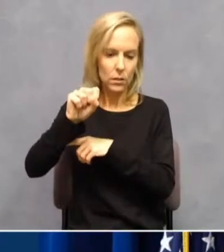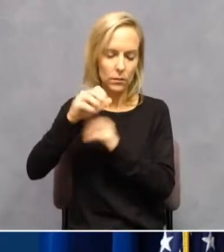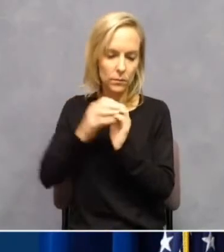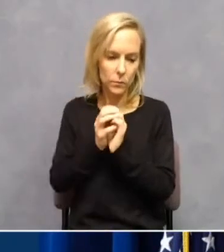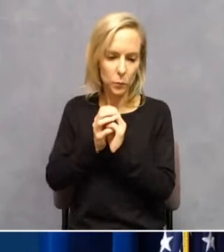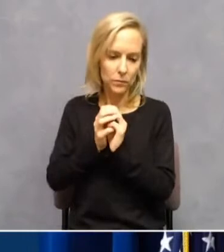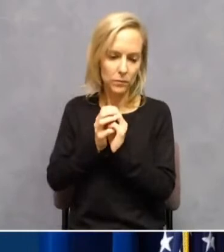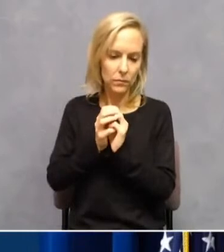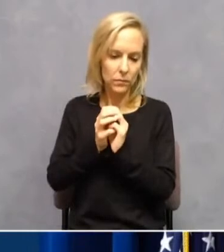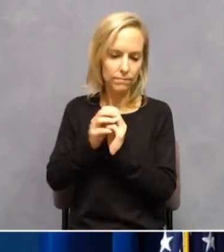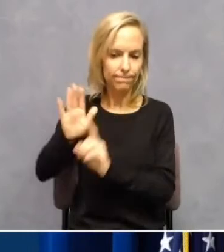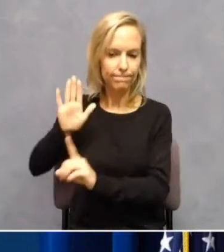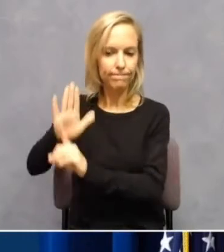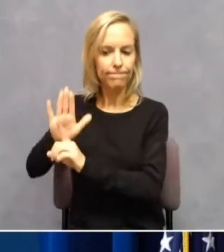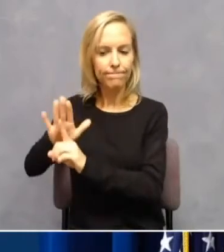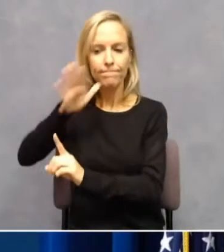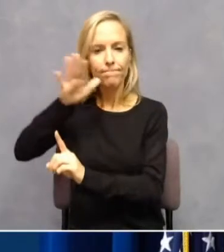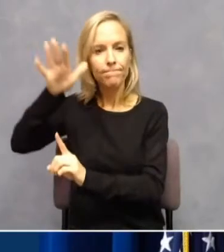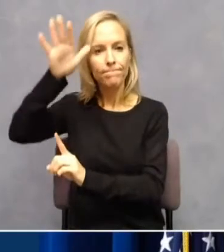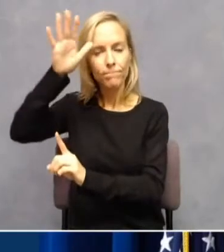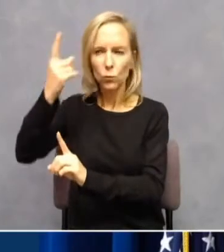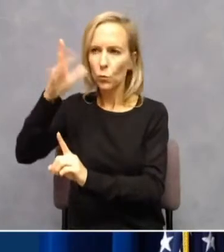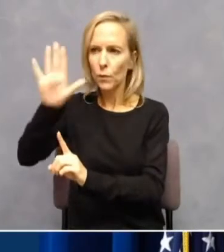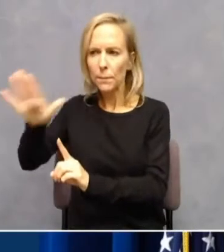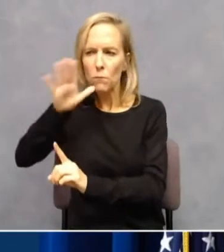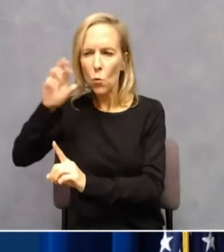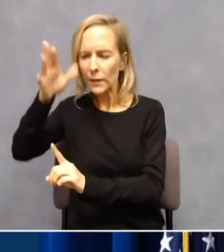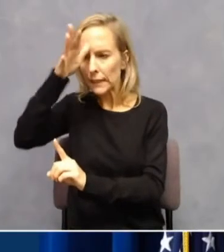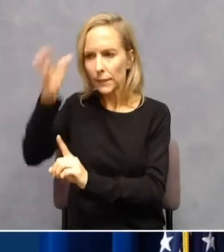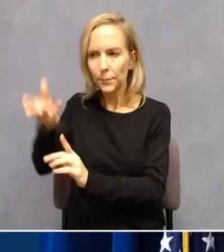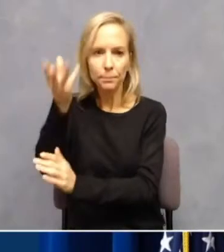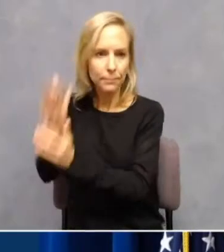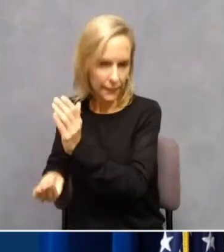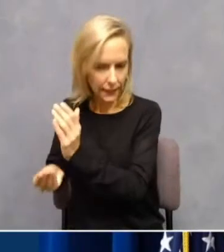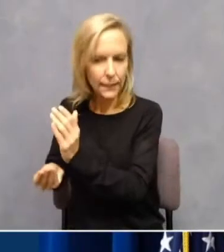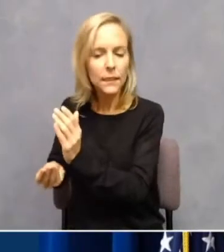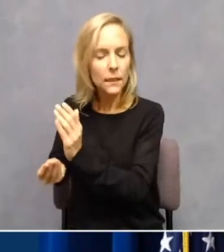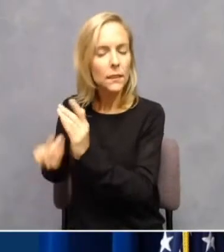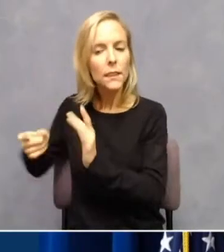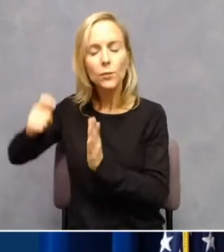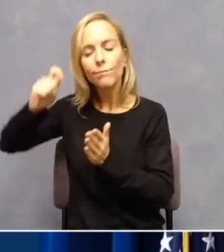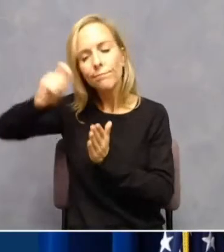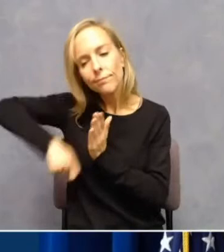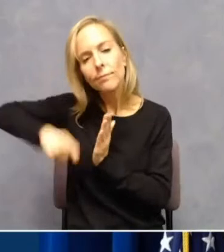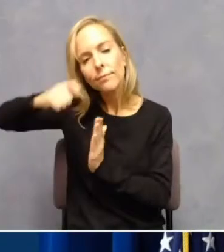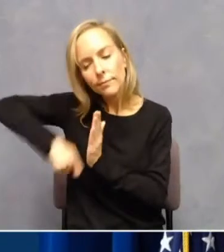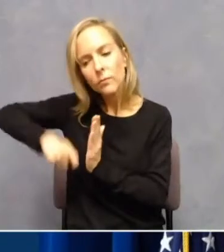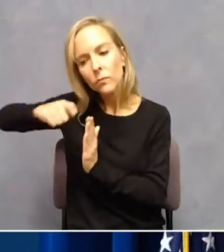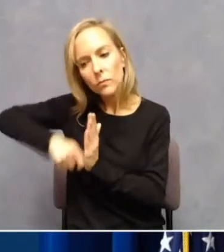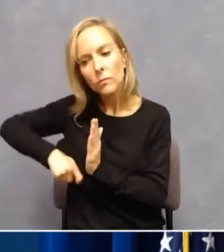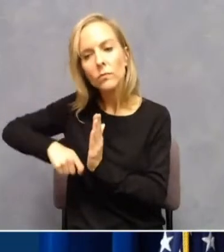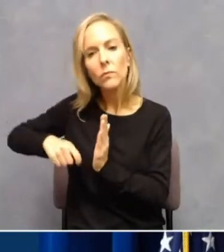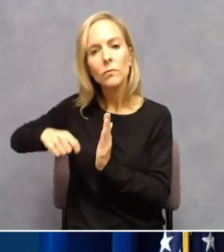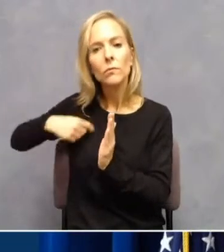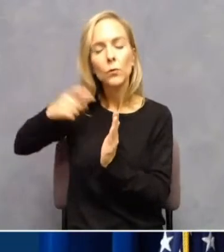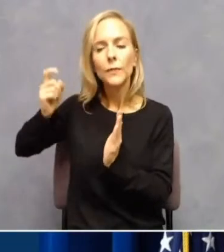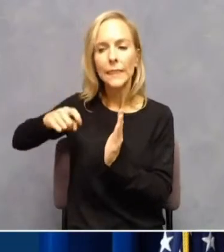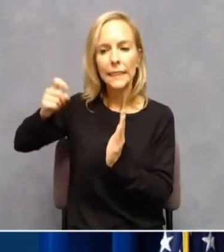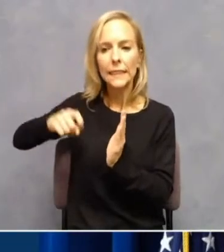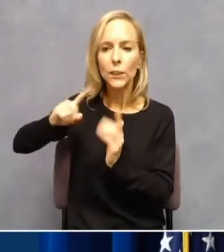his parents, and there were a lot of thoughts in there and some things that we probably need to look at on